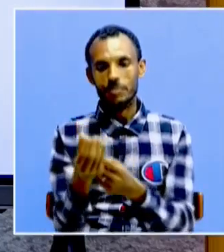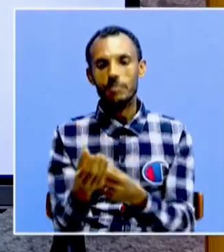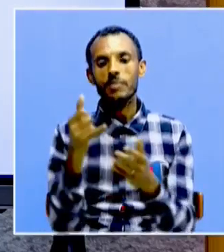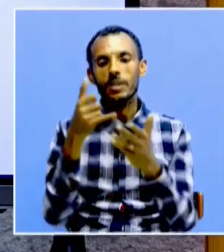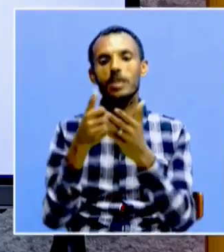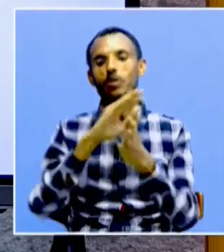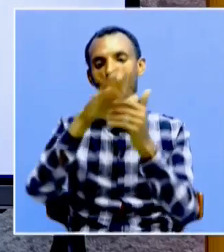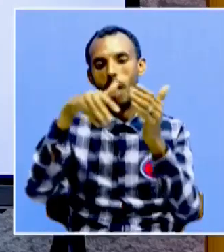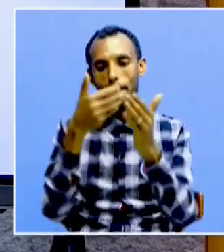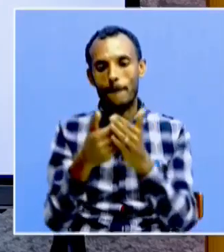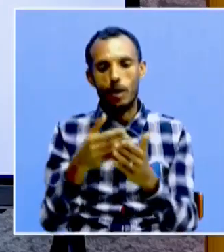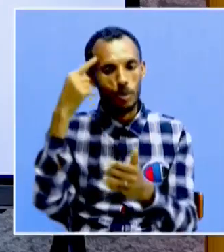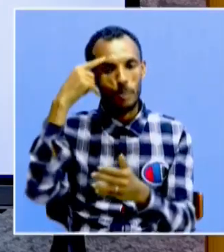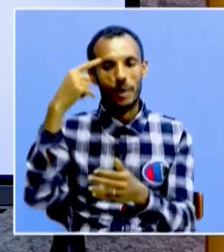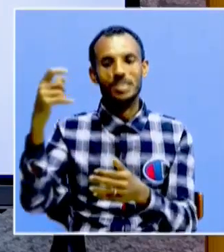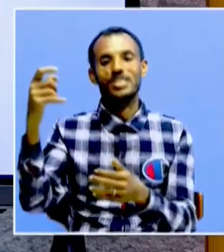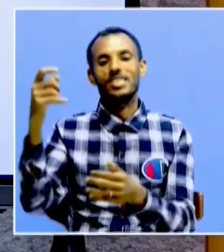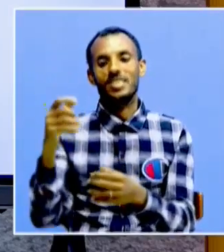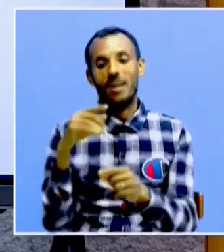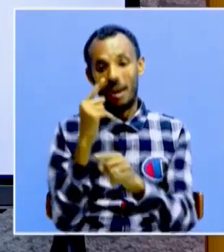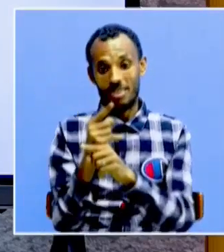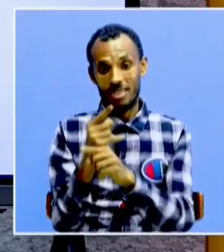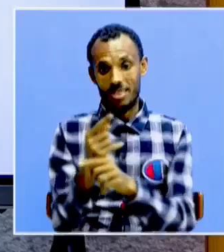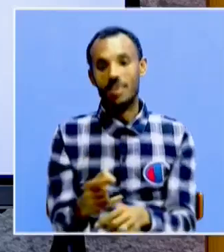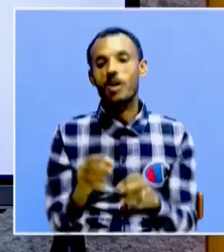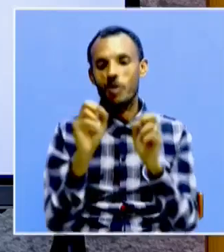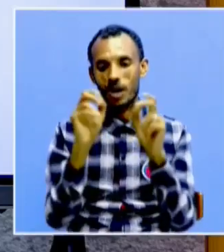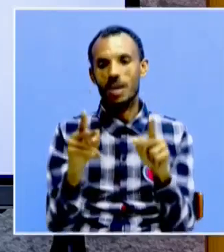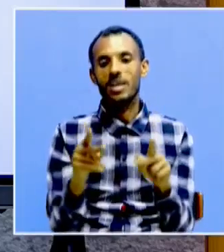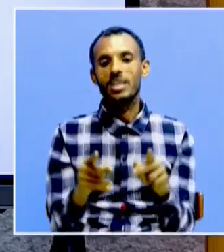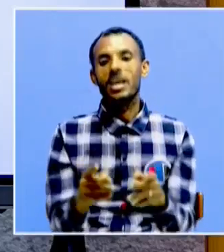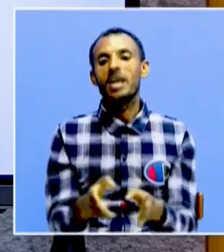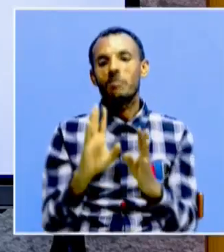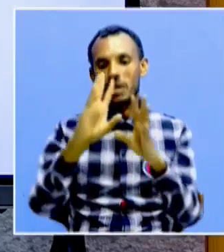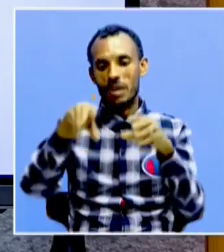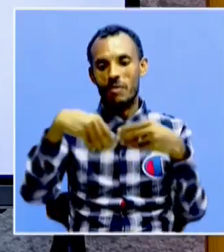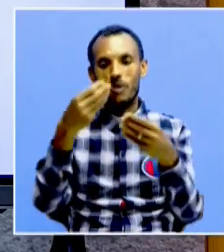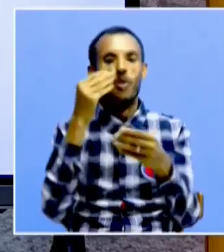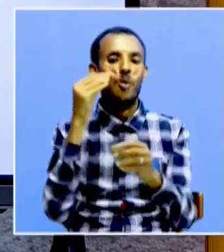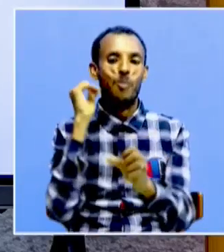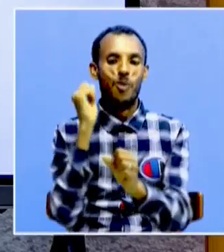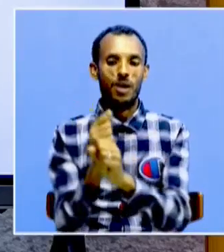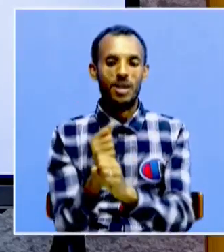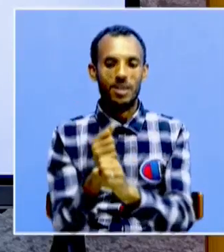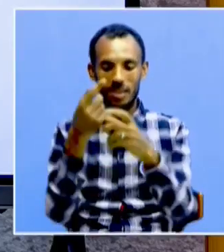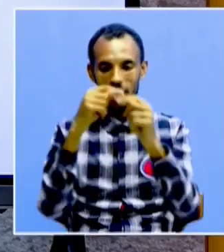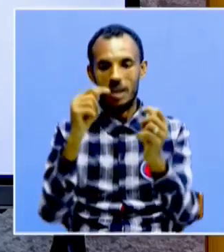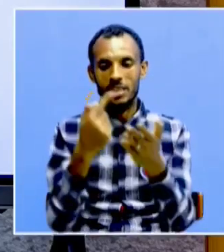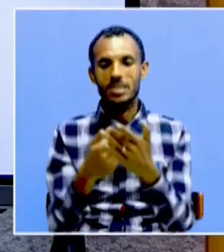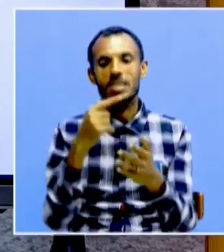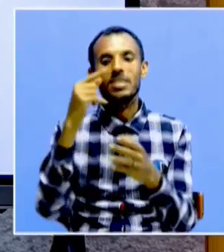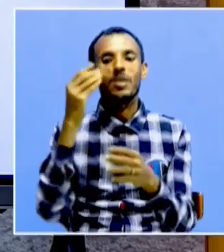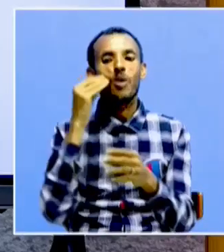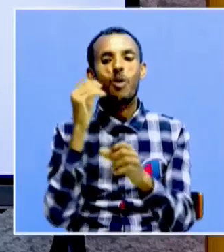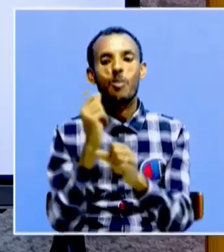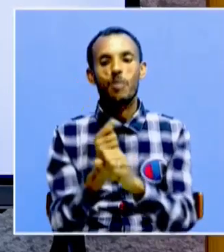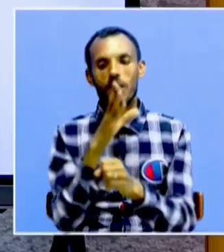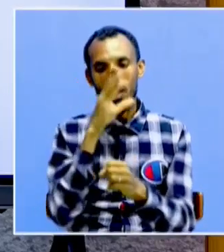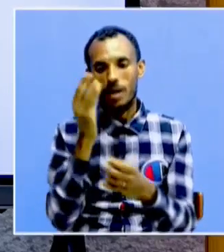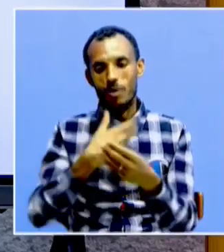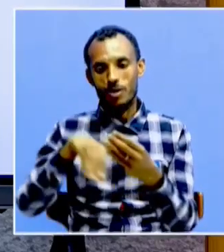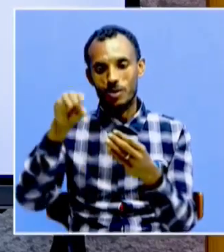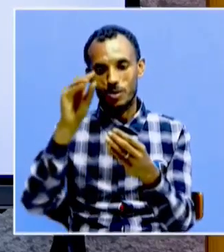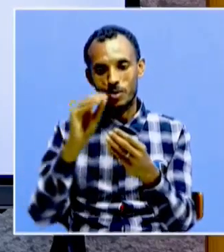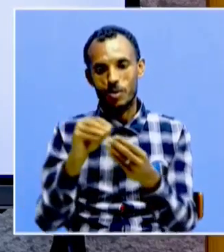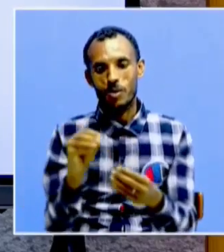is all about your imagination, right? Okay, so let me give you a homework. Try this exercise and also try